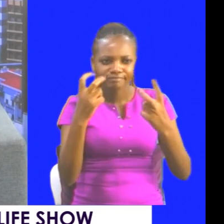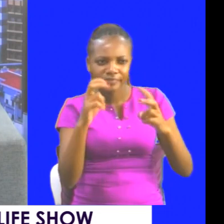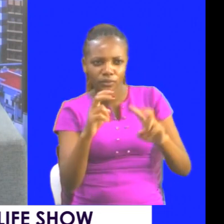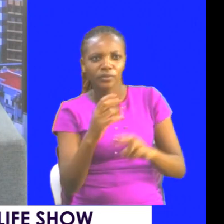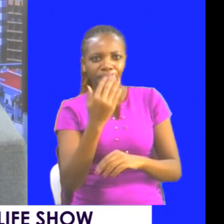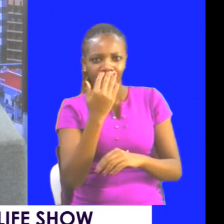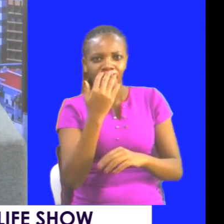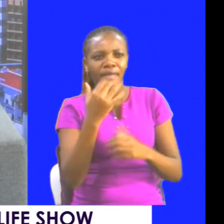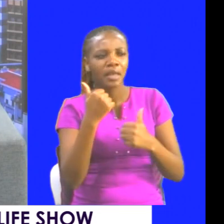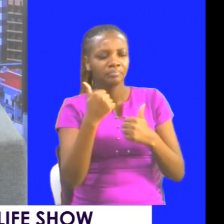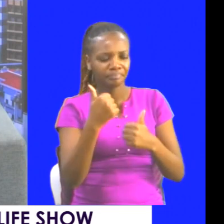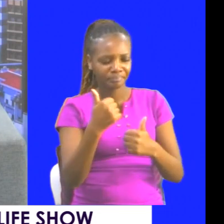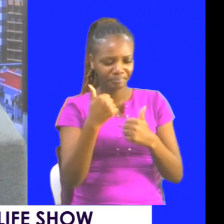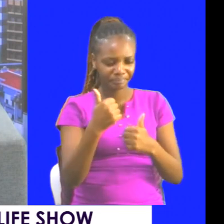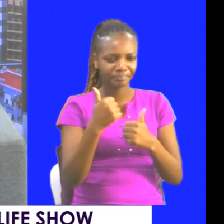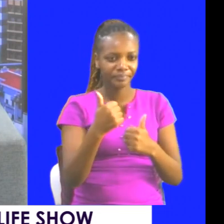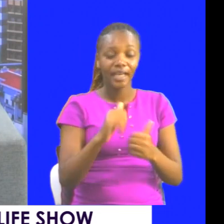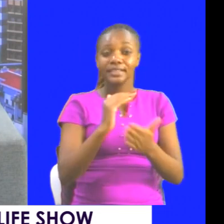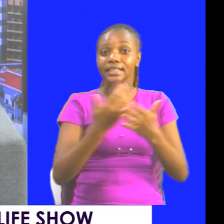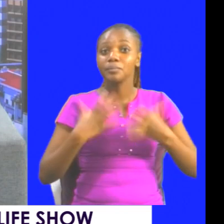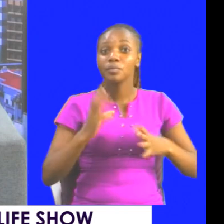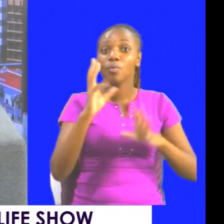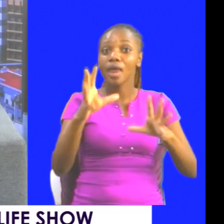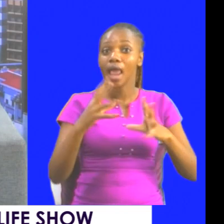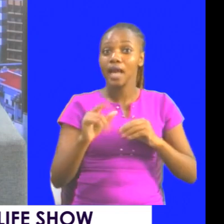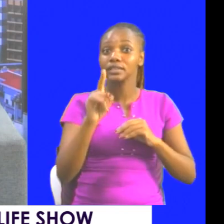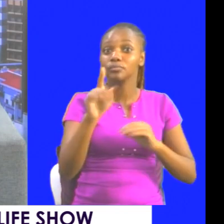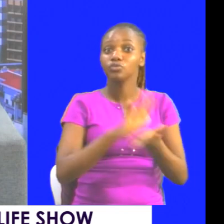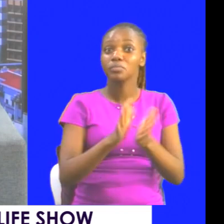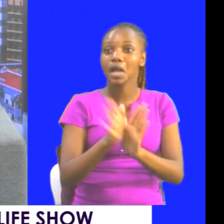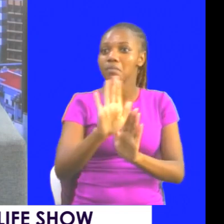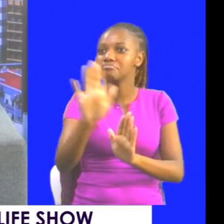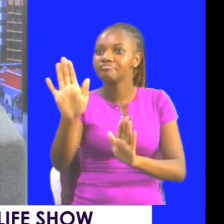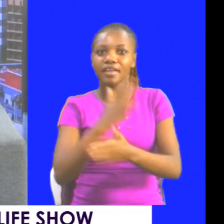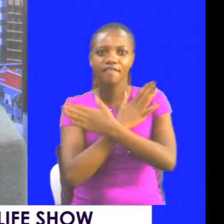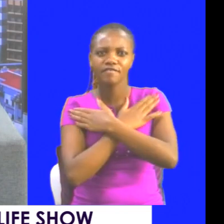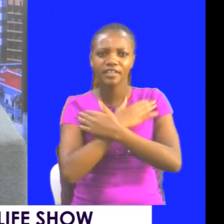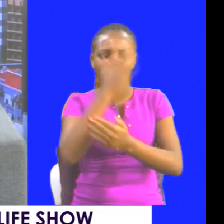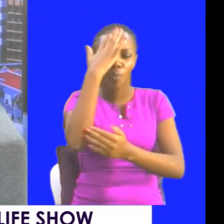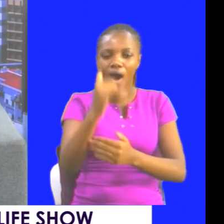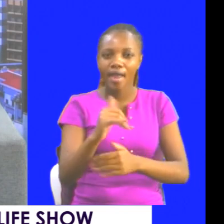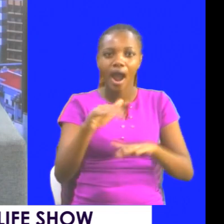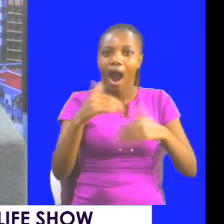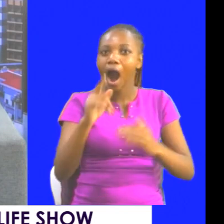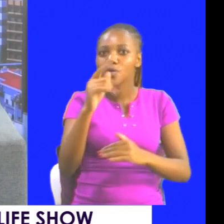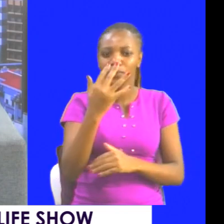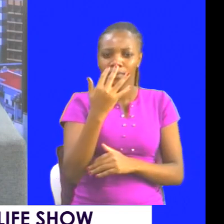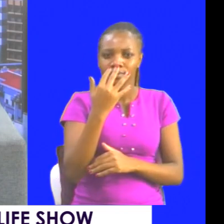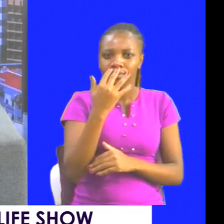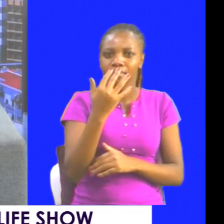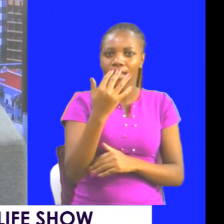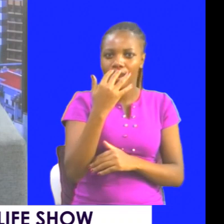smell. Some people will accept you to be their friend just because of the way you smell. Those